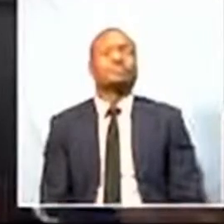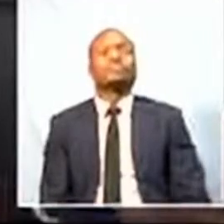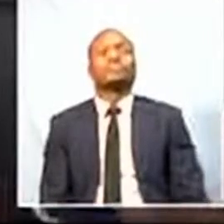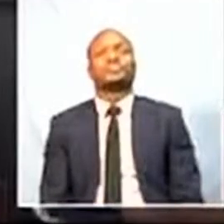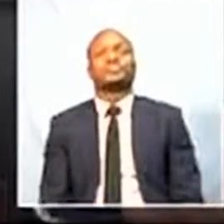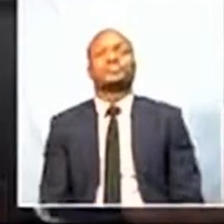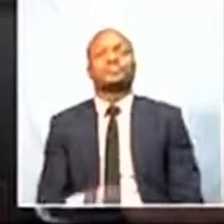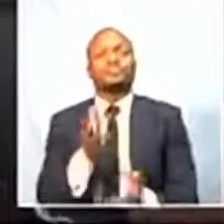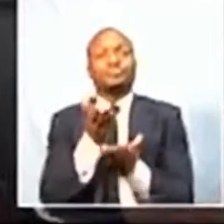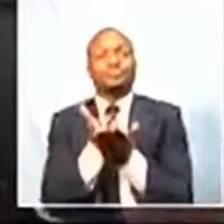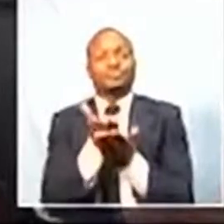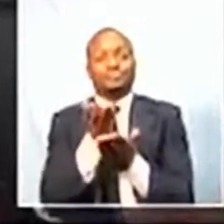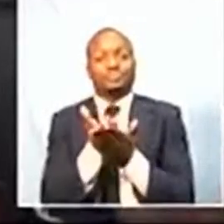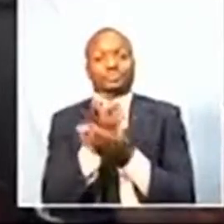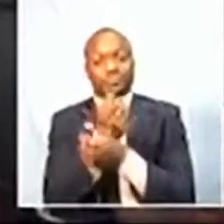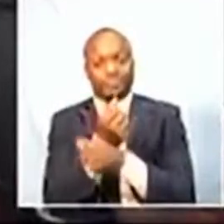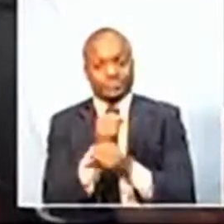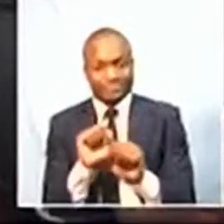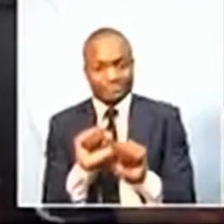The major measure,